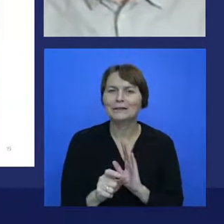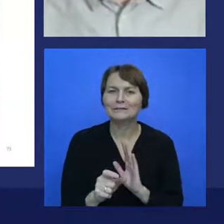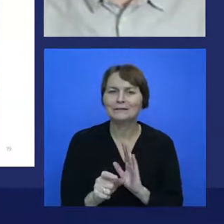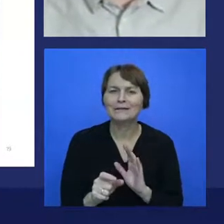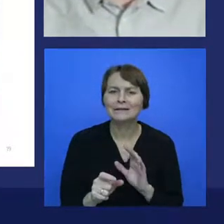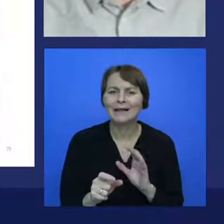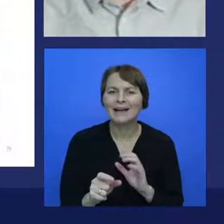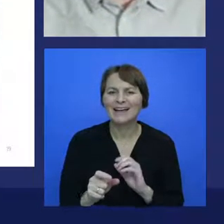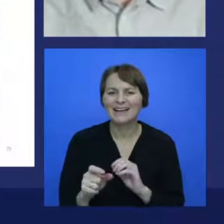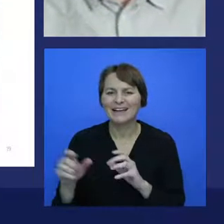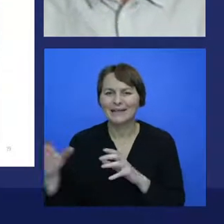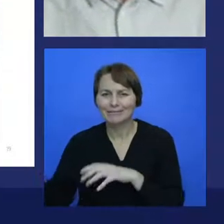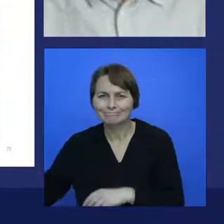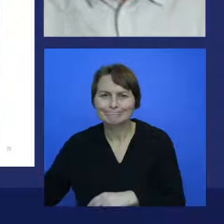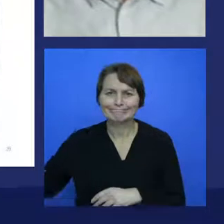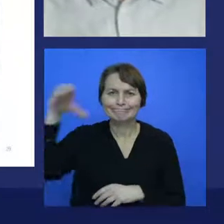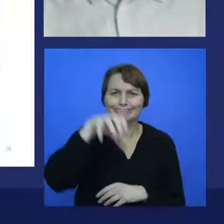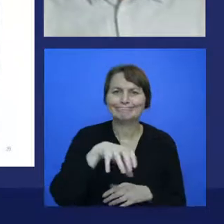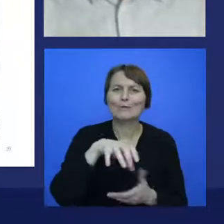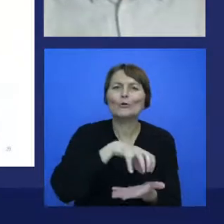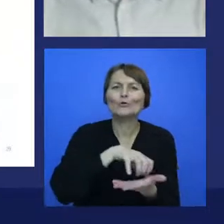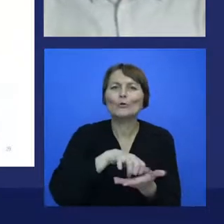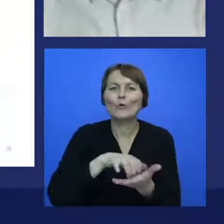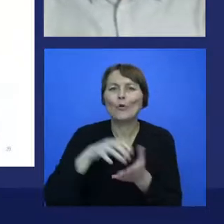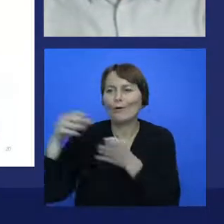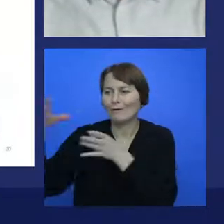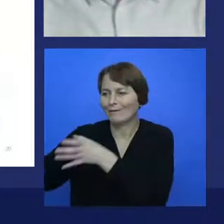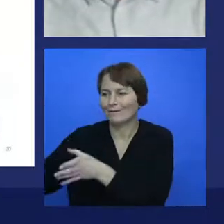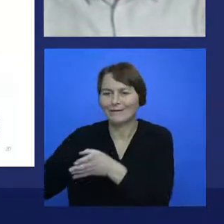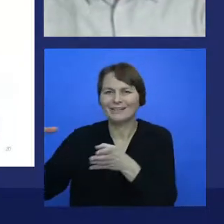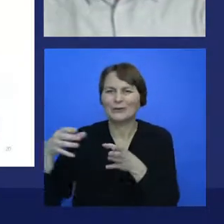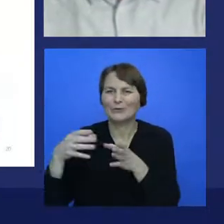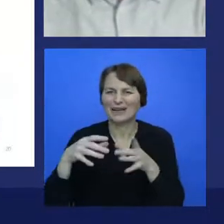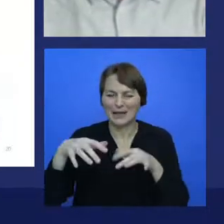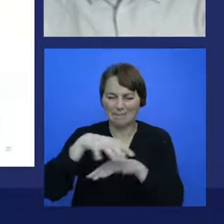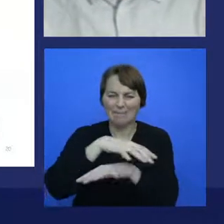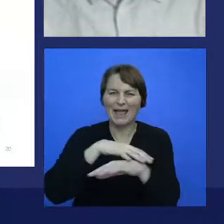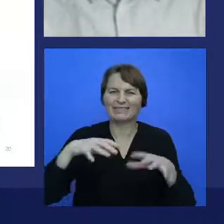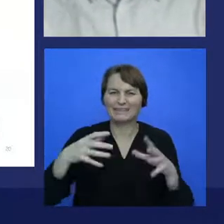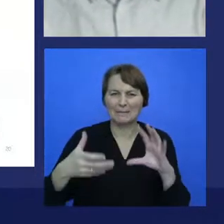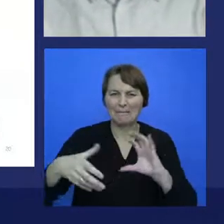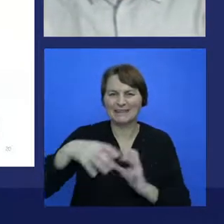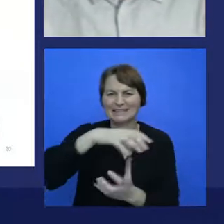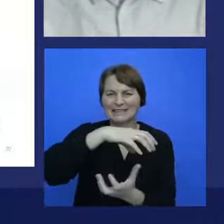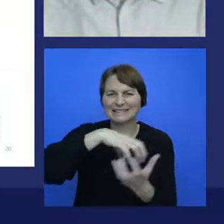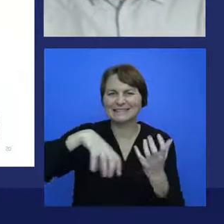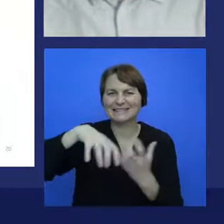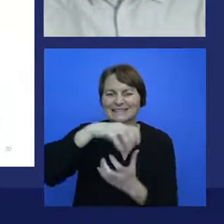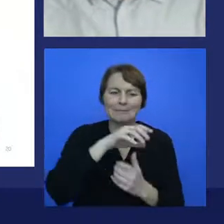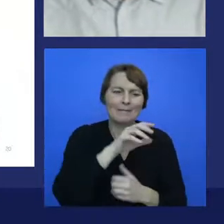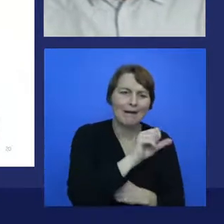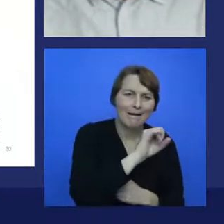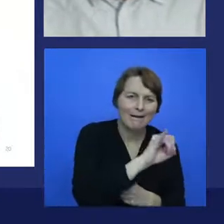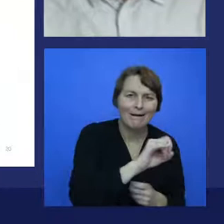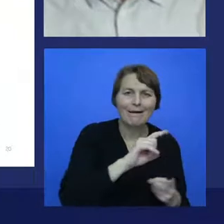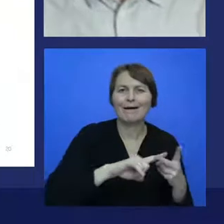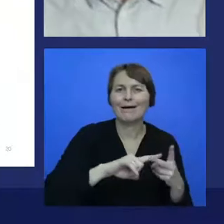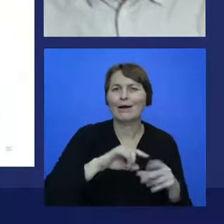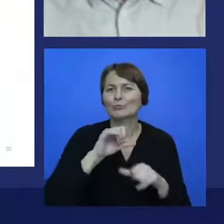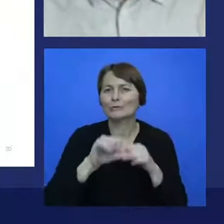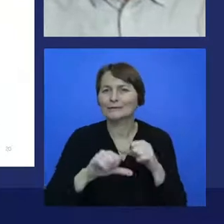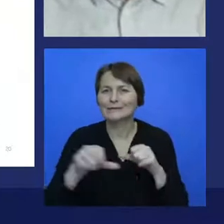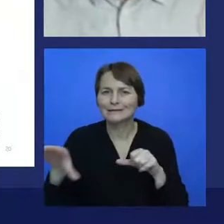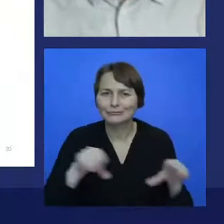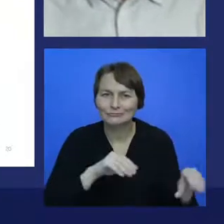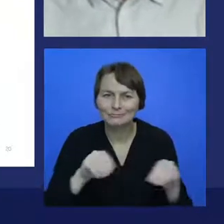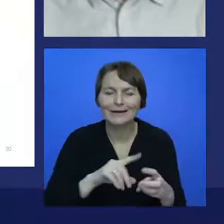York skyline have been hand modeled. So it's really a blend of using the AI, the procedural generation, the automatic techniques,